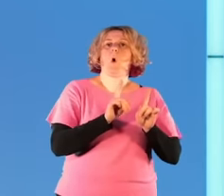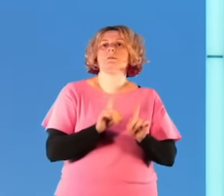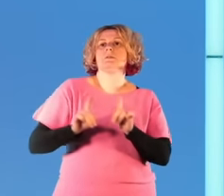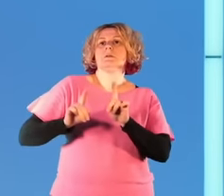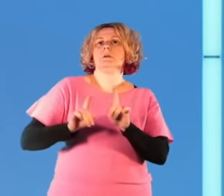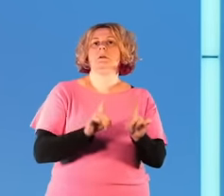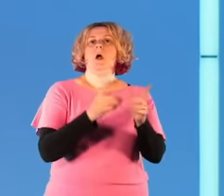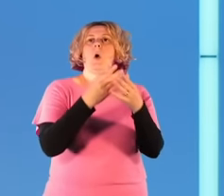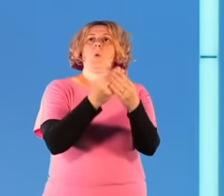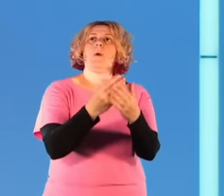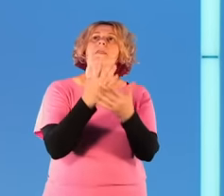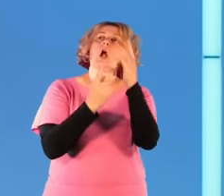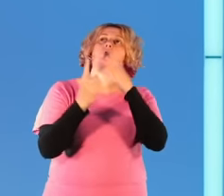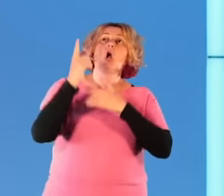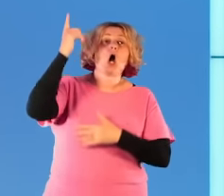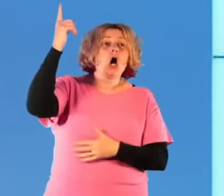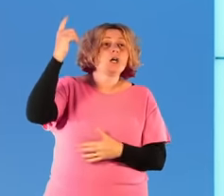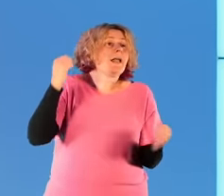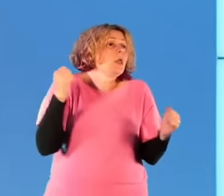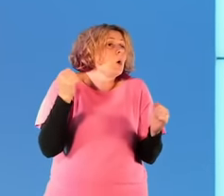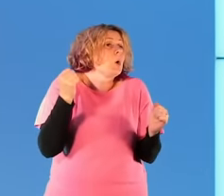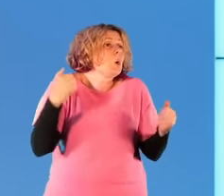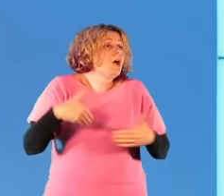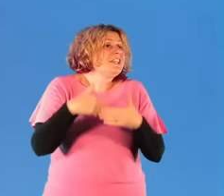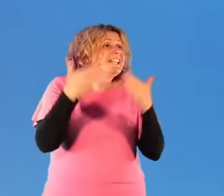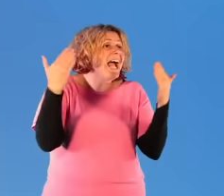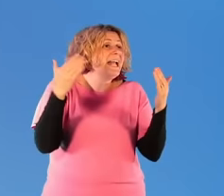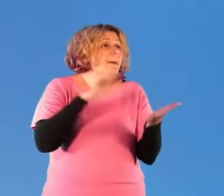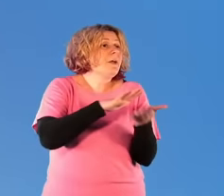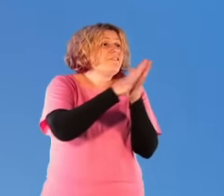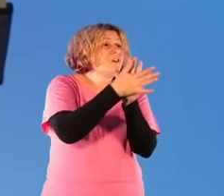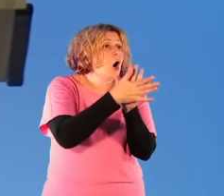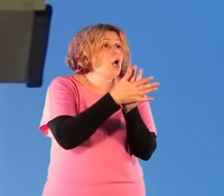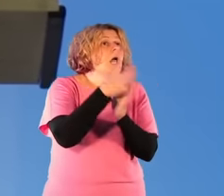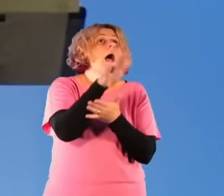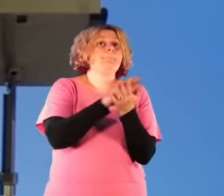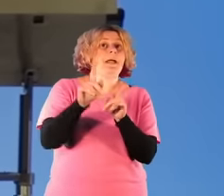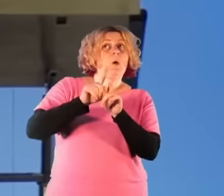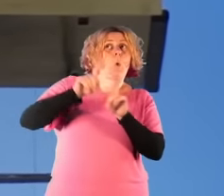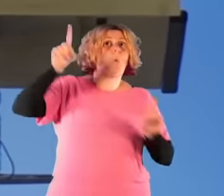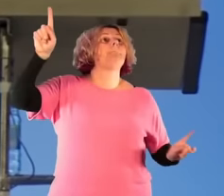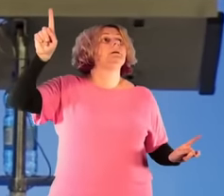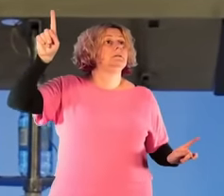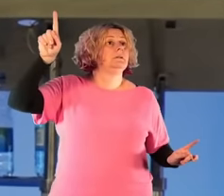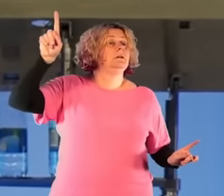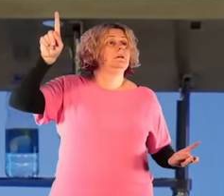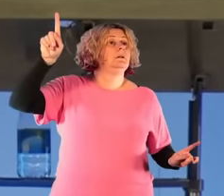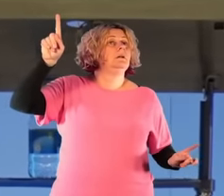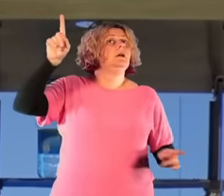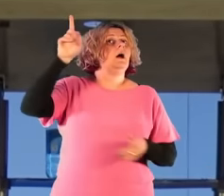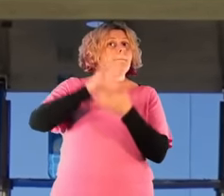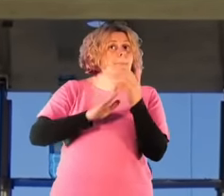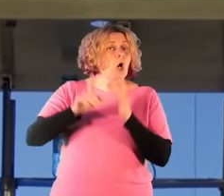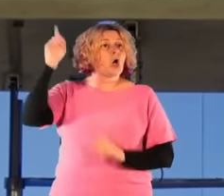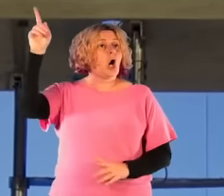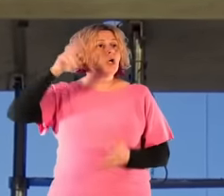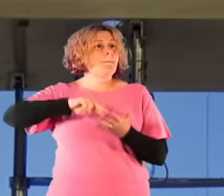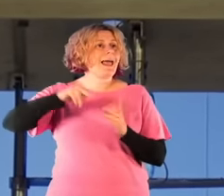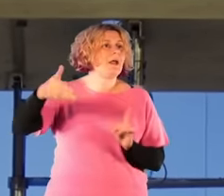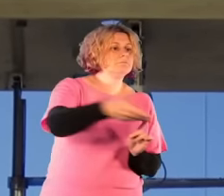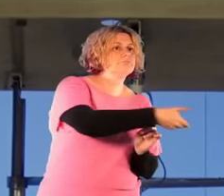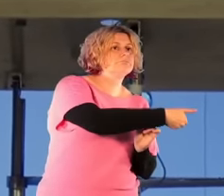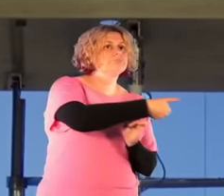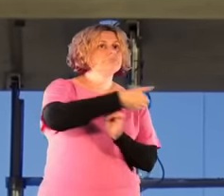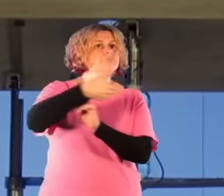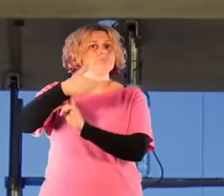the fall was that he was exiled from God. But straight away, God begins to make a plan. I will bring you back into a relationship with myself. He says to